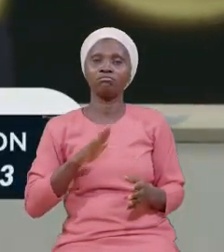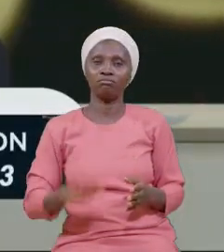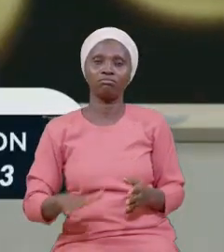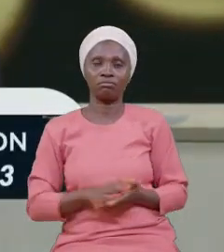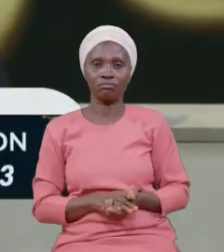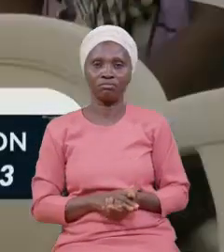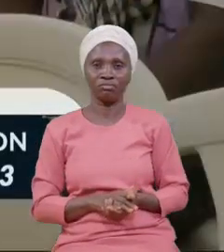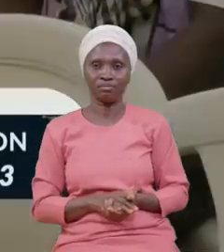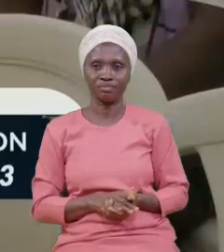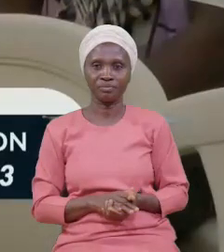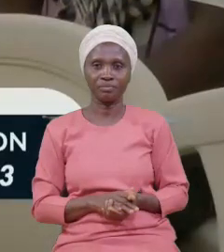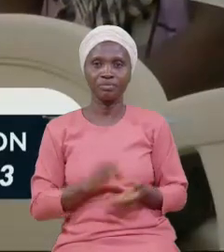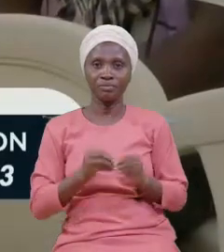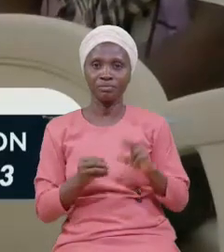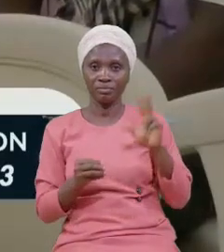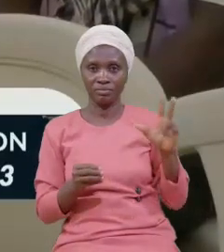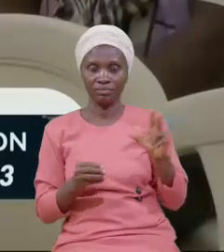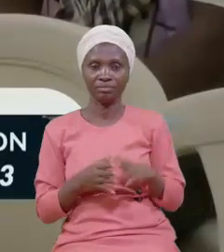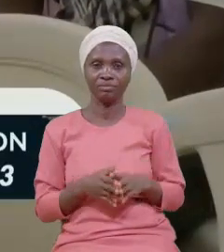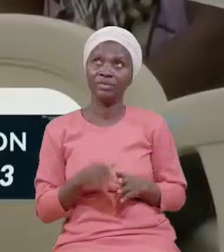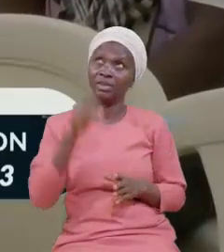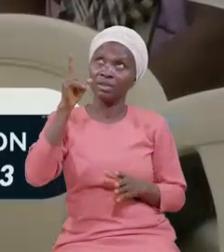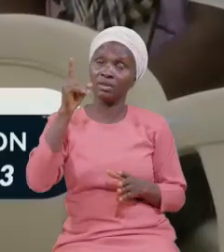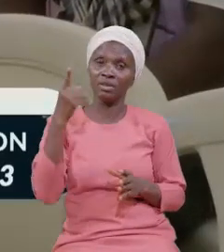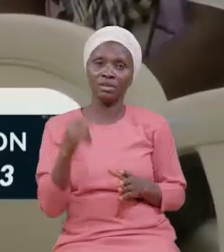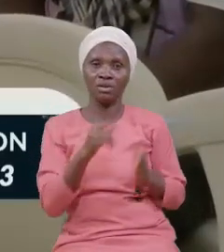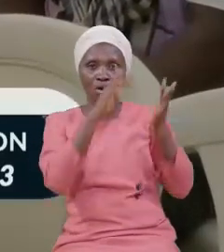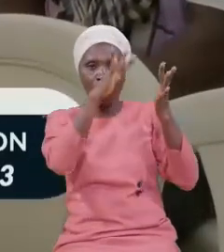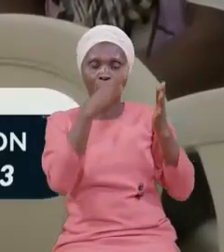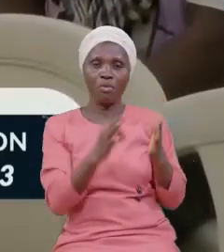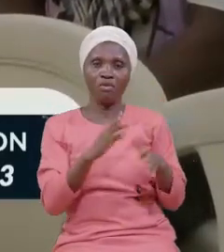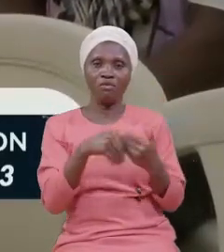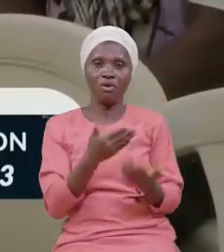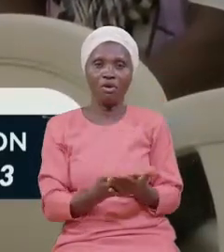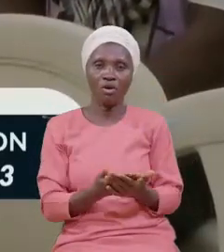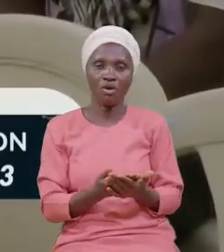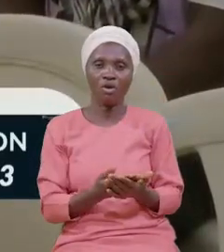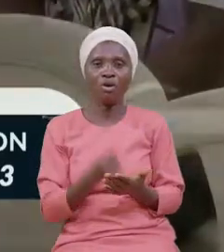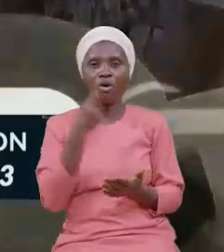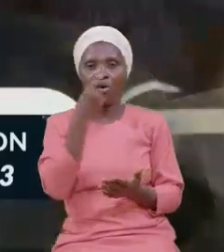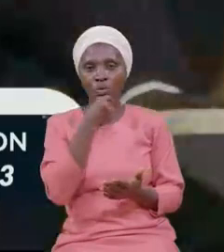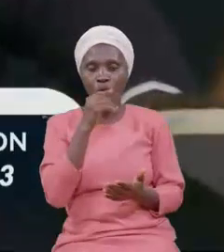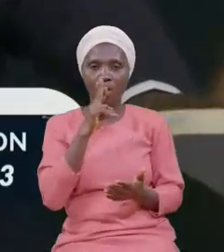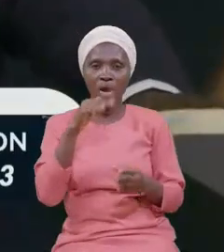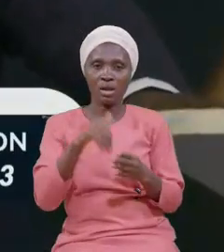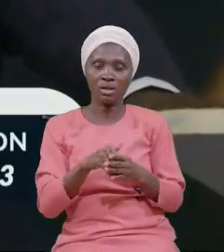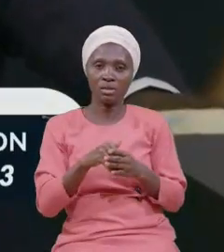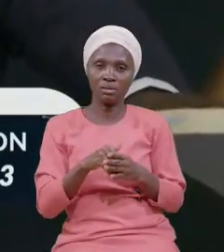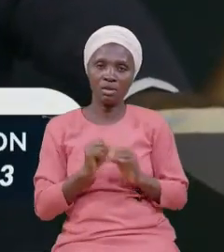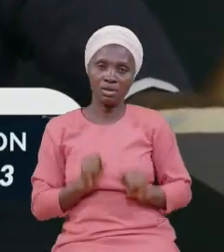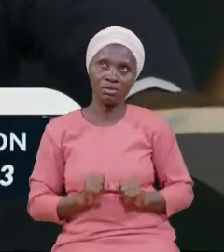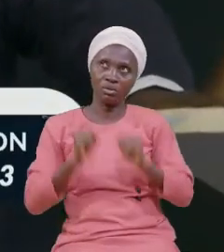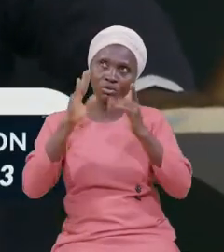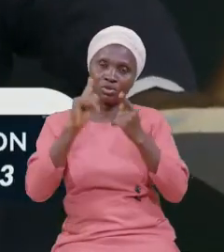hope of all who are in submission to the Son, Christ